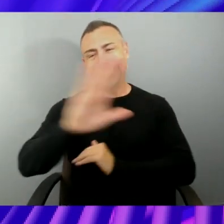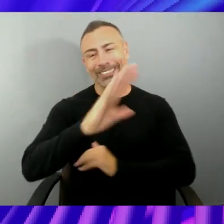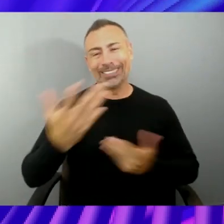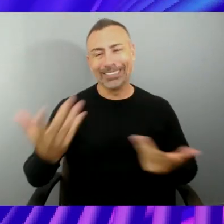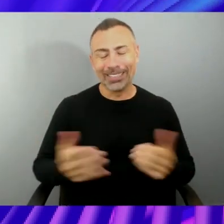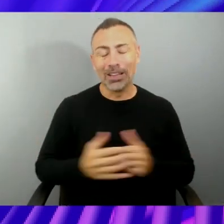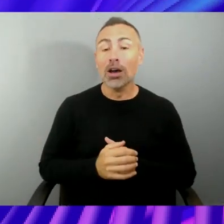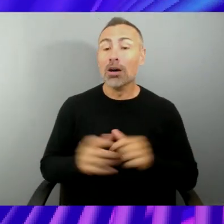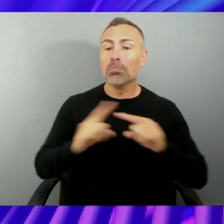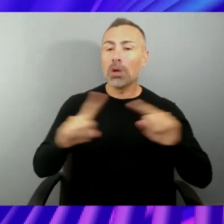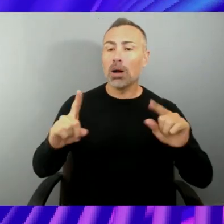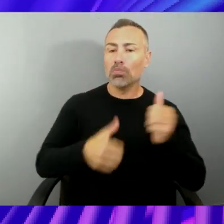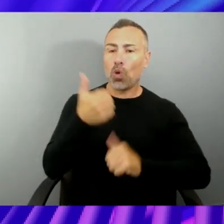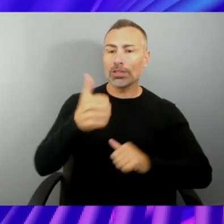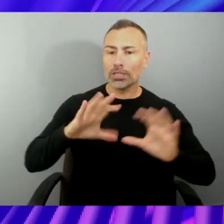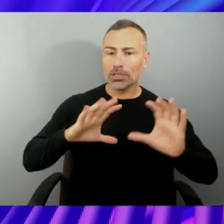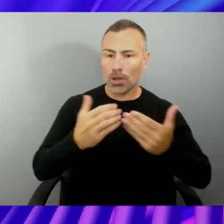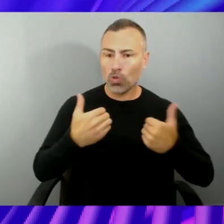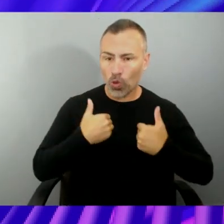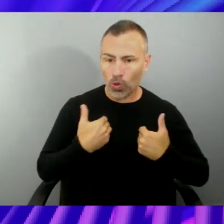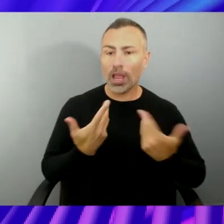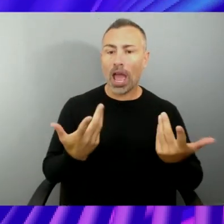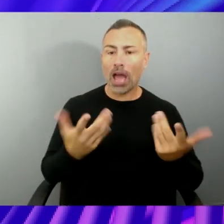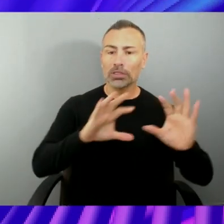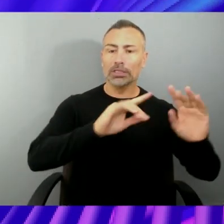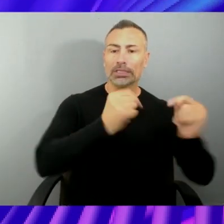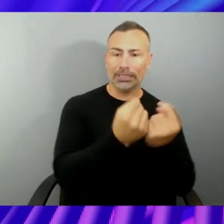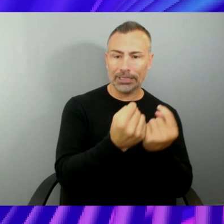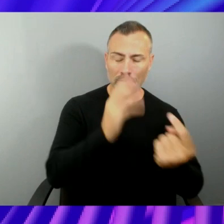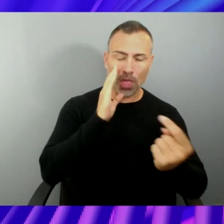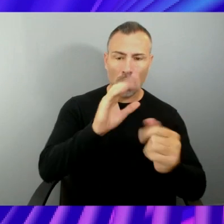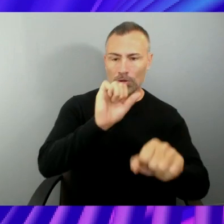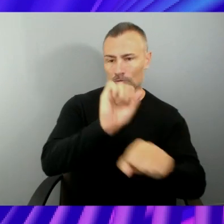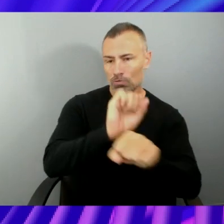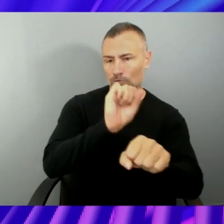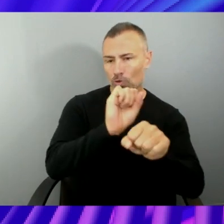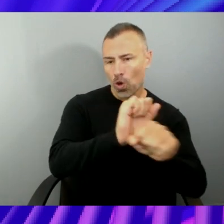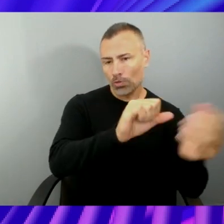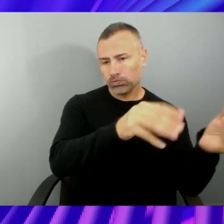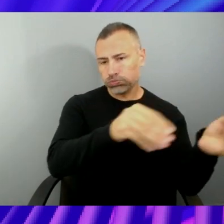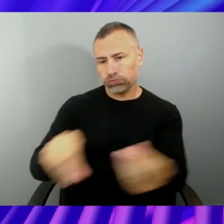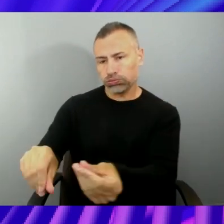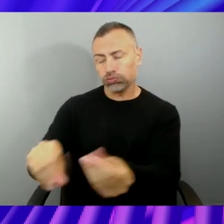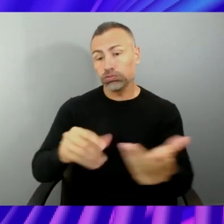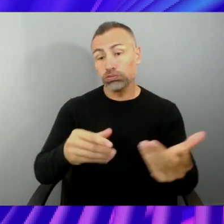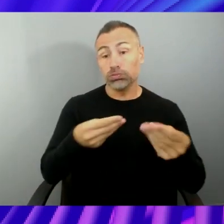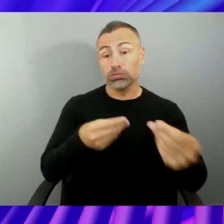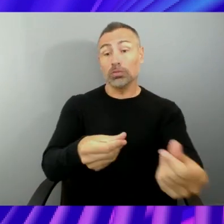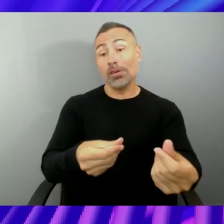this, and usually it's a ticket workflow, right? So that's great. I mean, again,